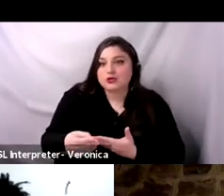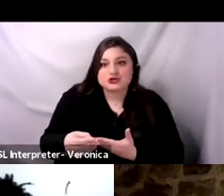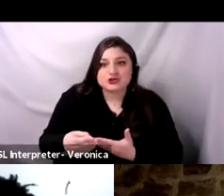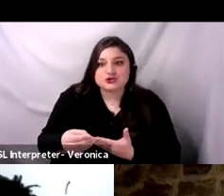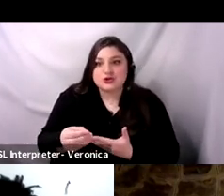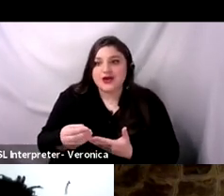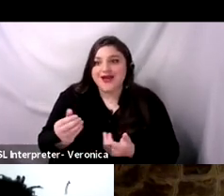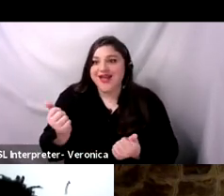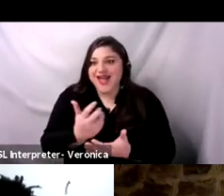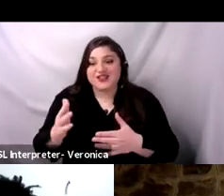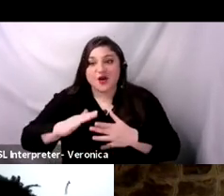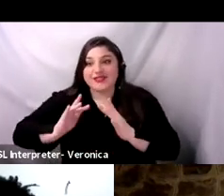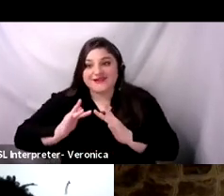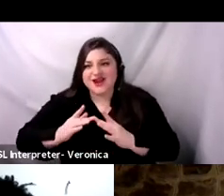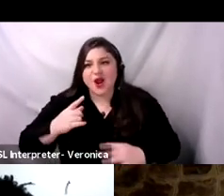than $10